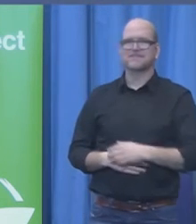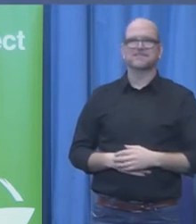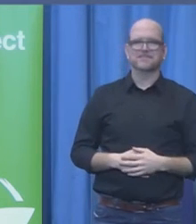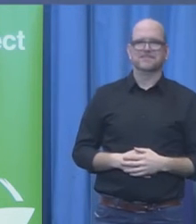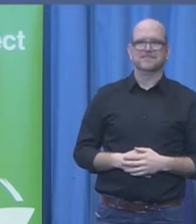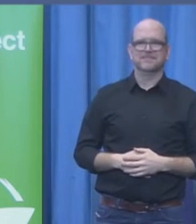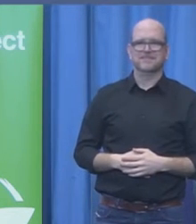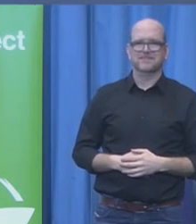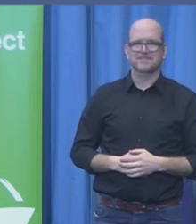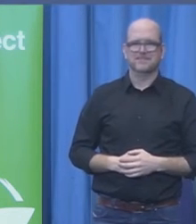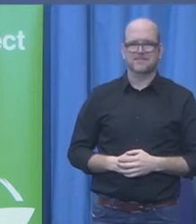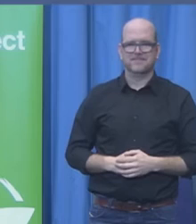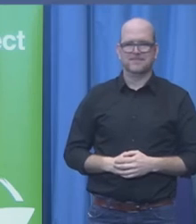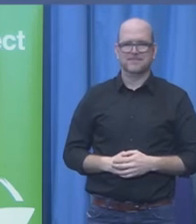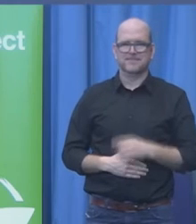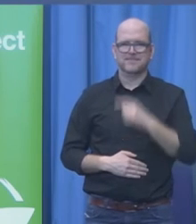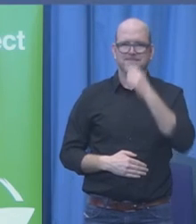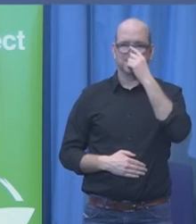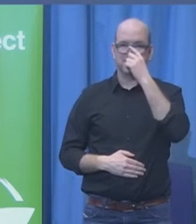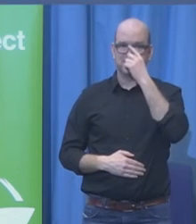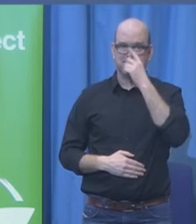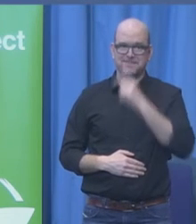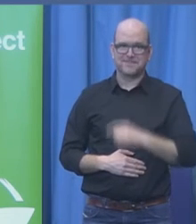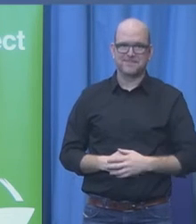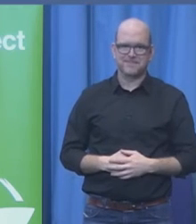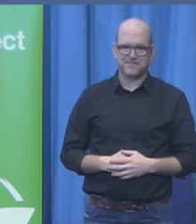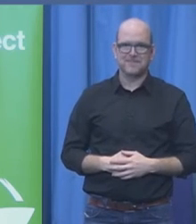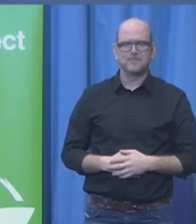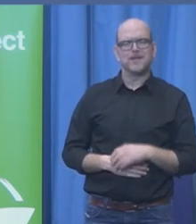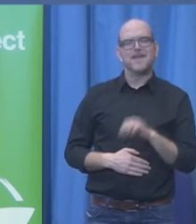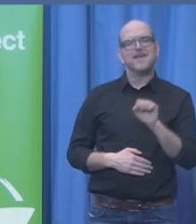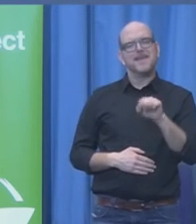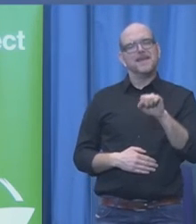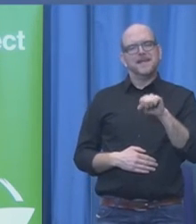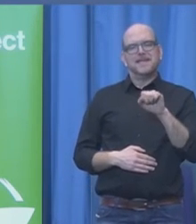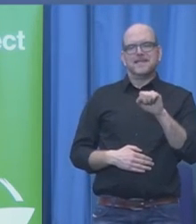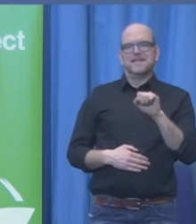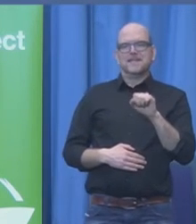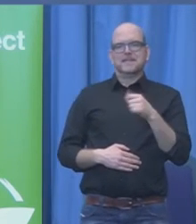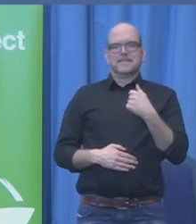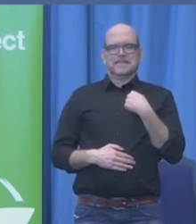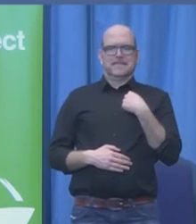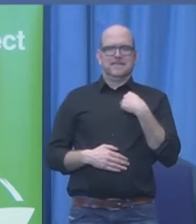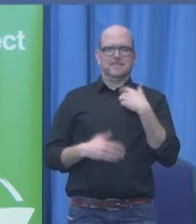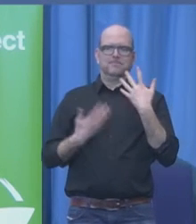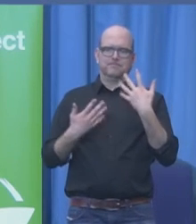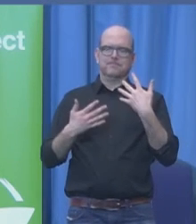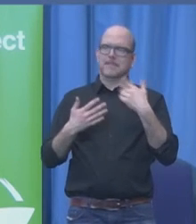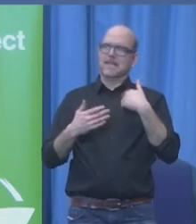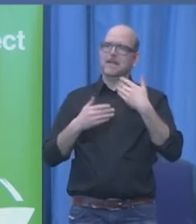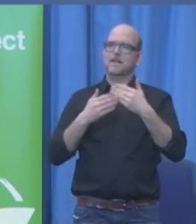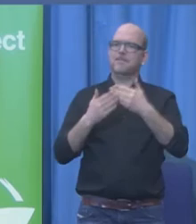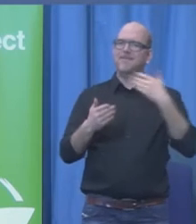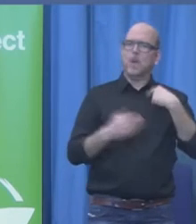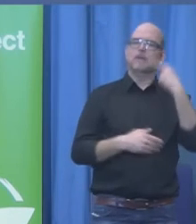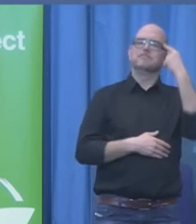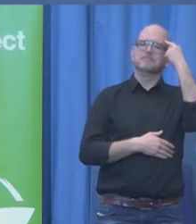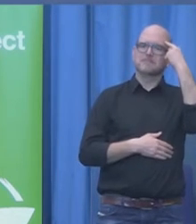Well, I also think that Zero Project Conference